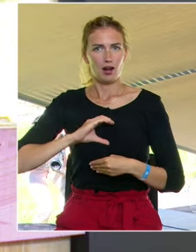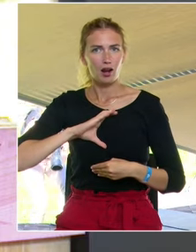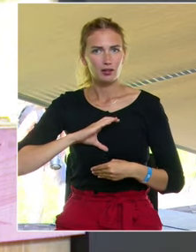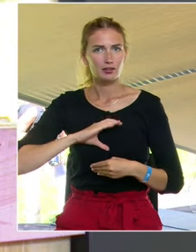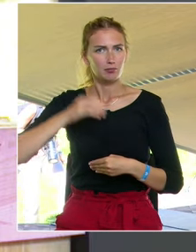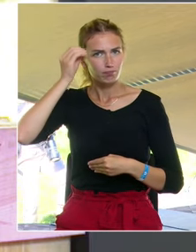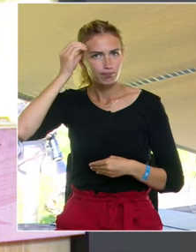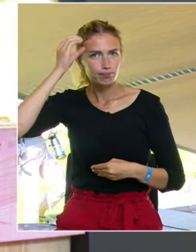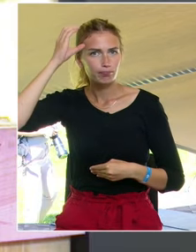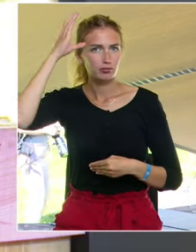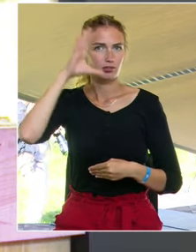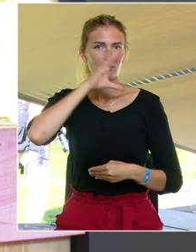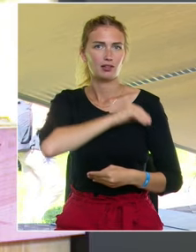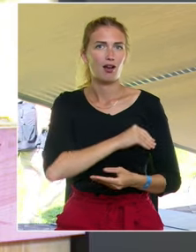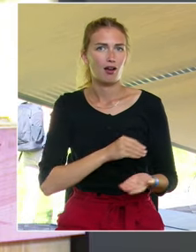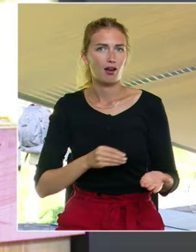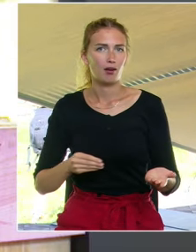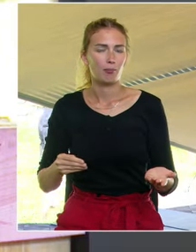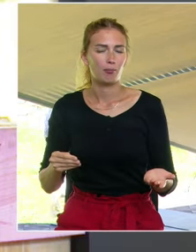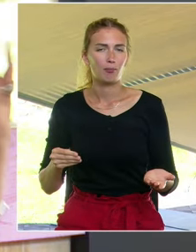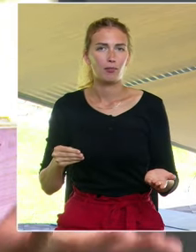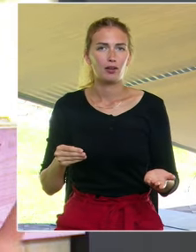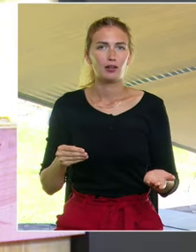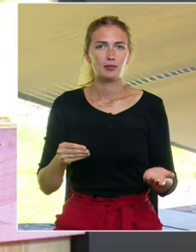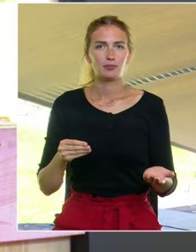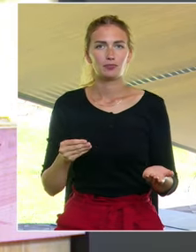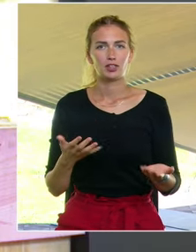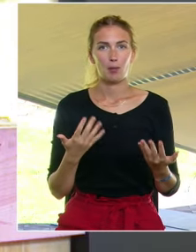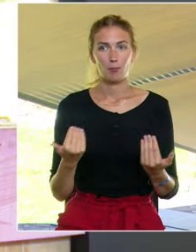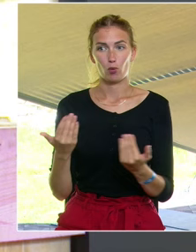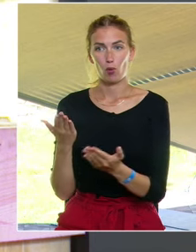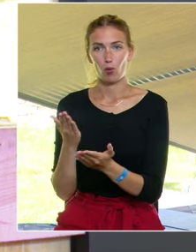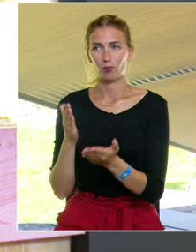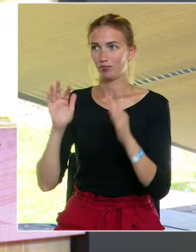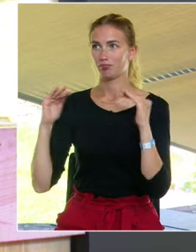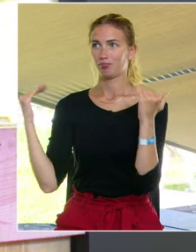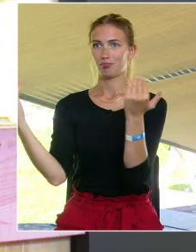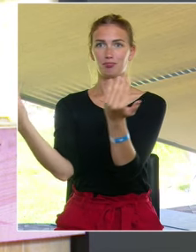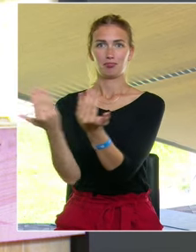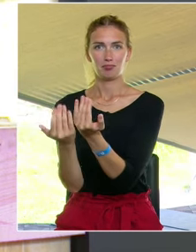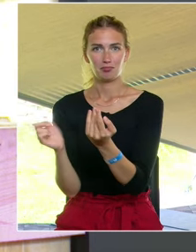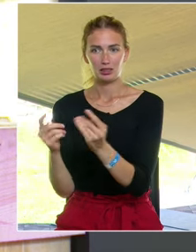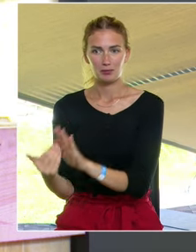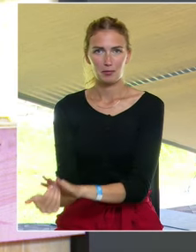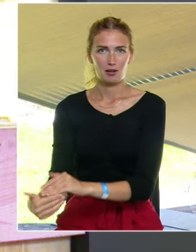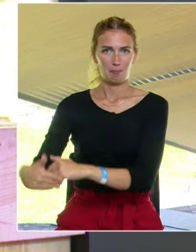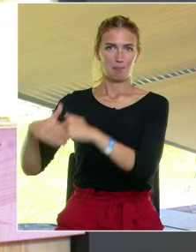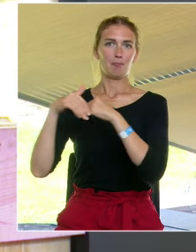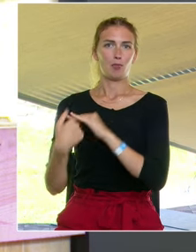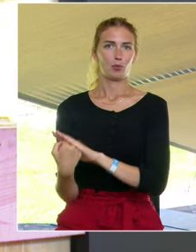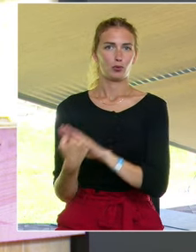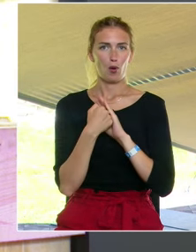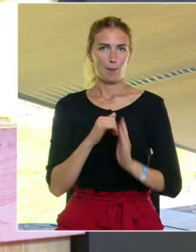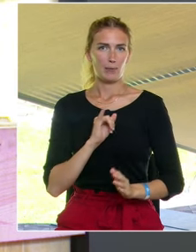spheres in relation to what's already existing around us. There's a lot of value in there, but